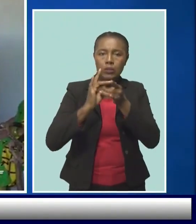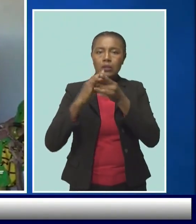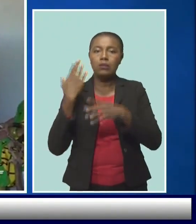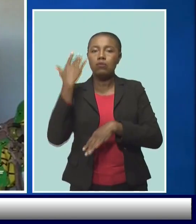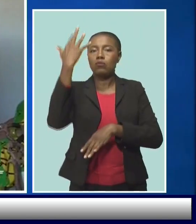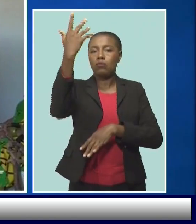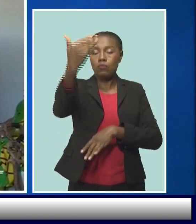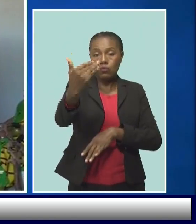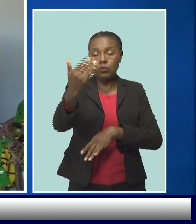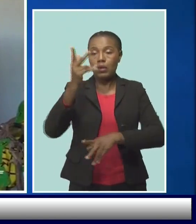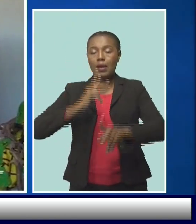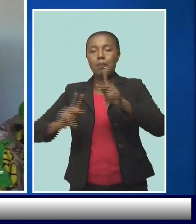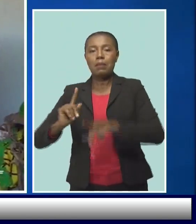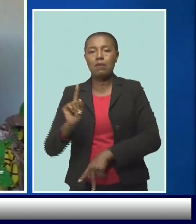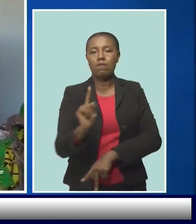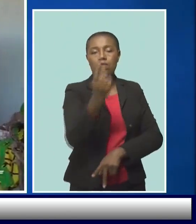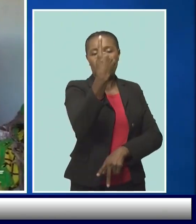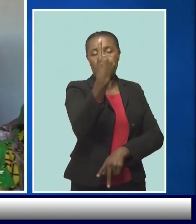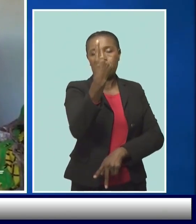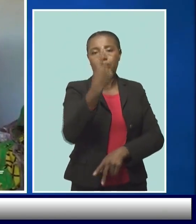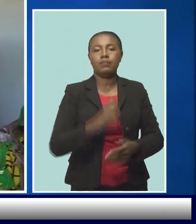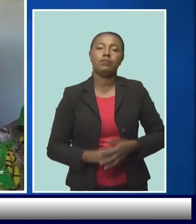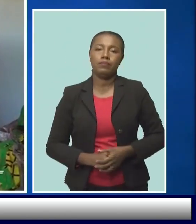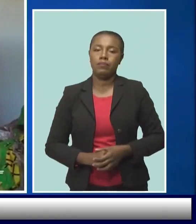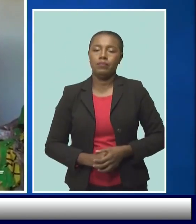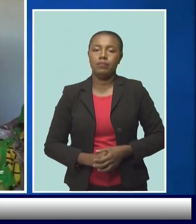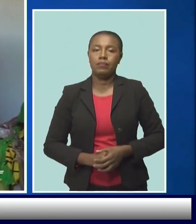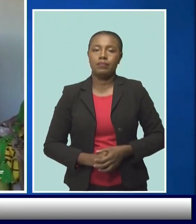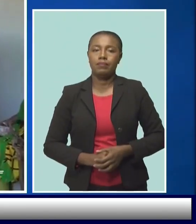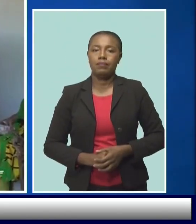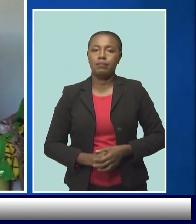puts people first.